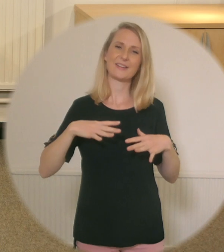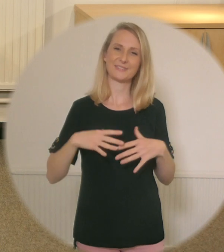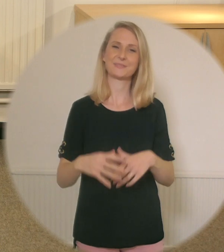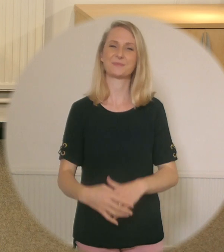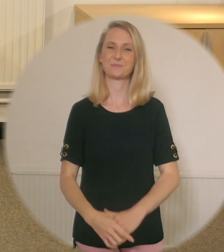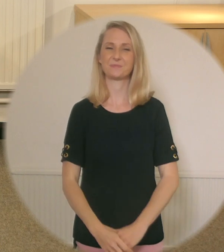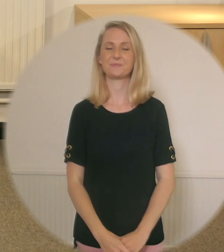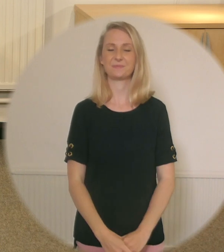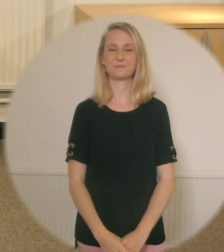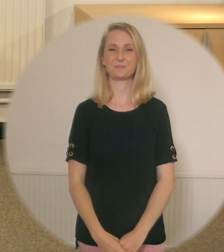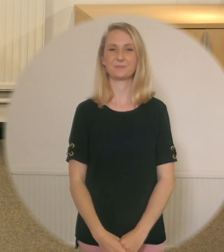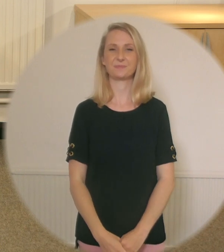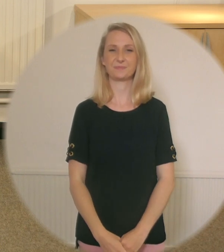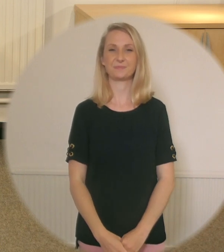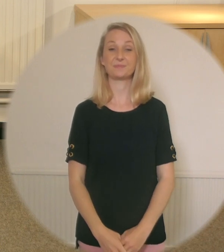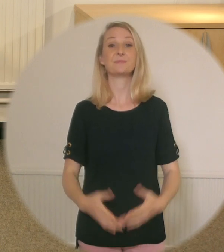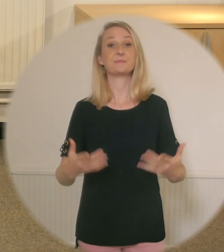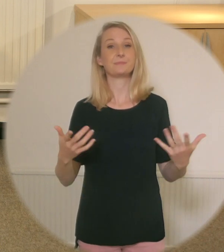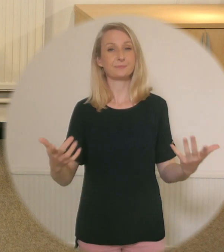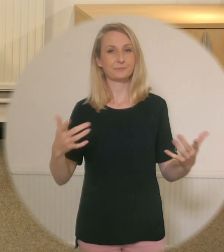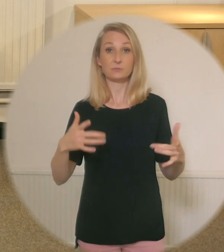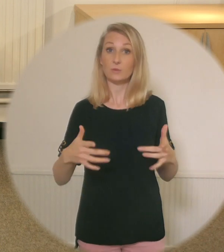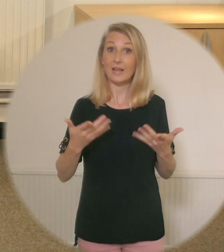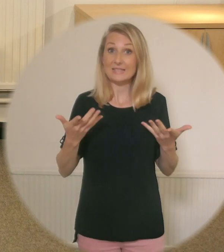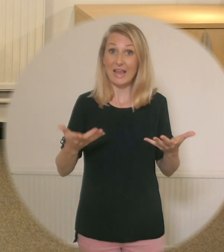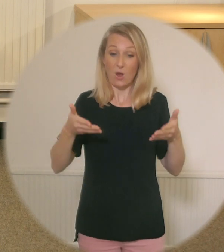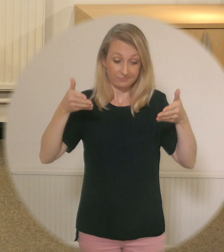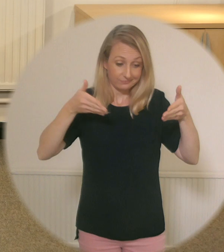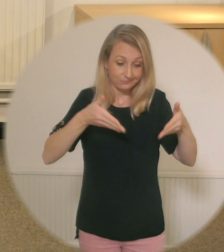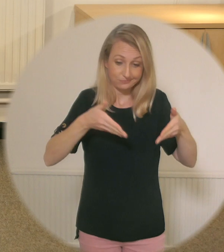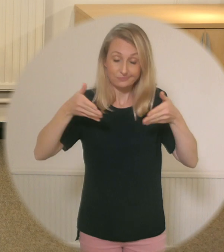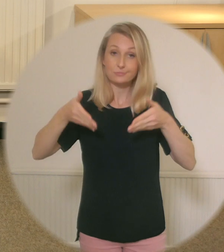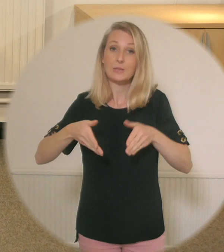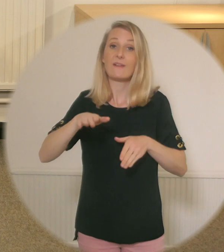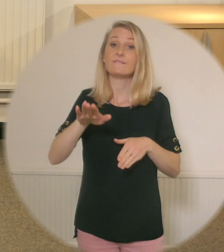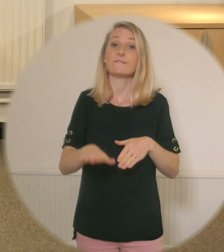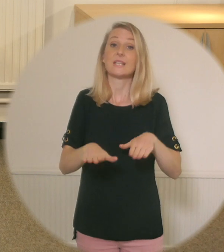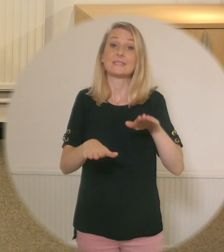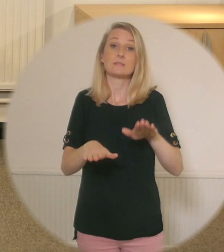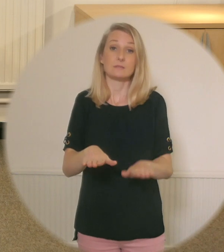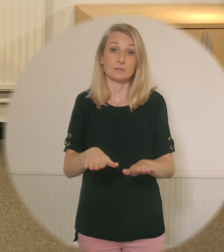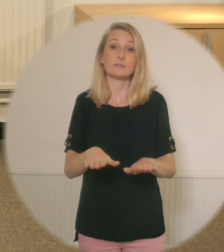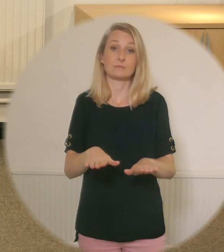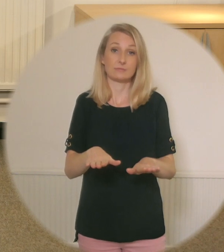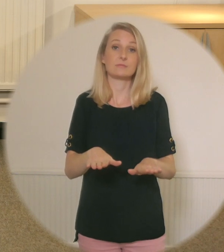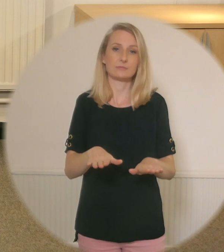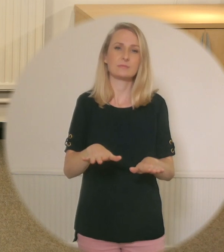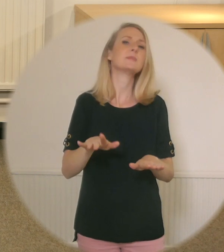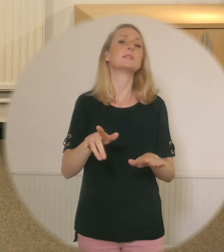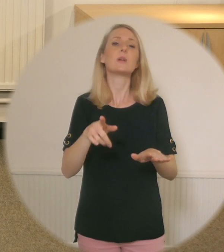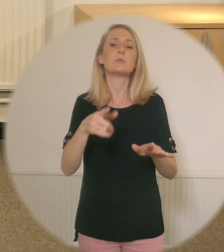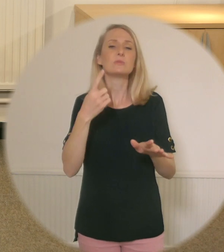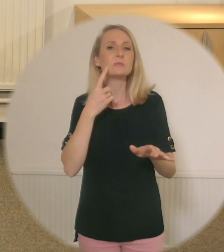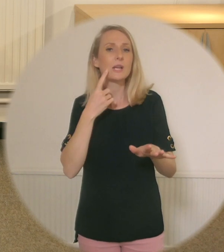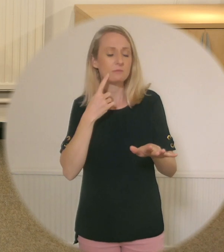Okay. So we're going to start to feel through the soles of our feet now. So as you're sitting here, just gently